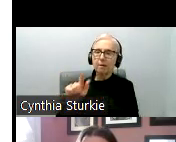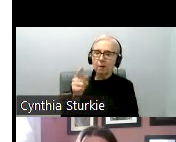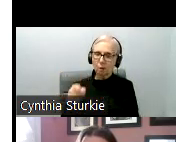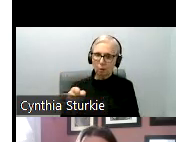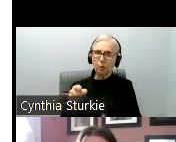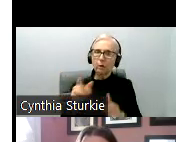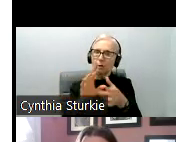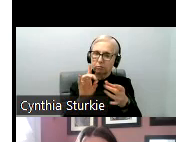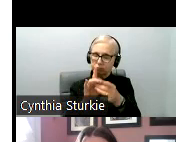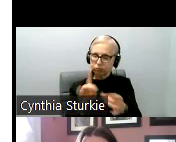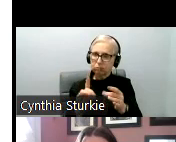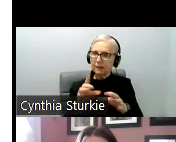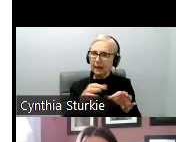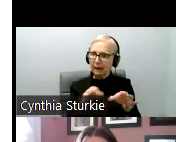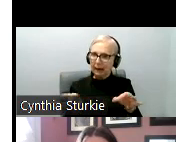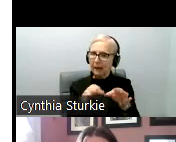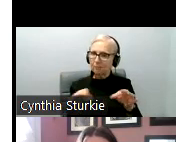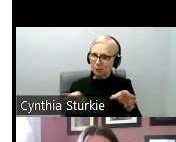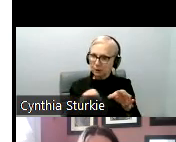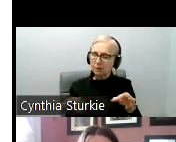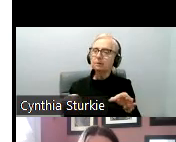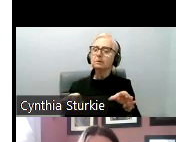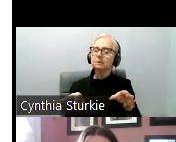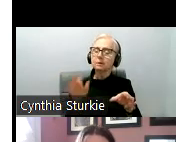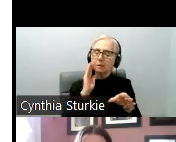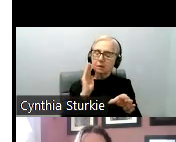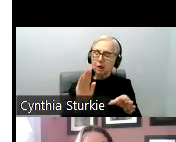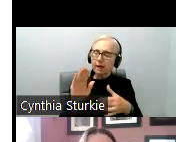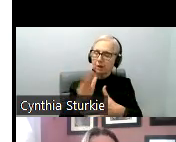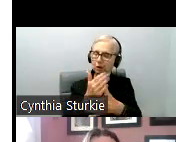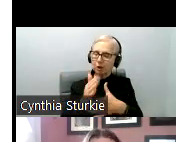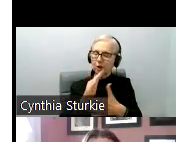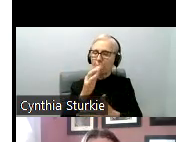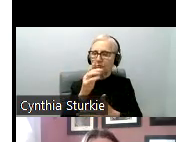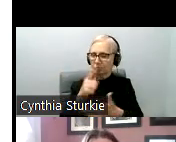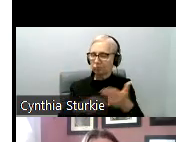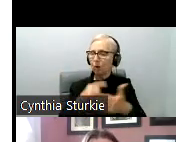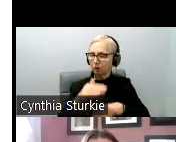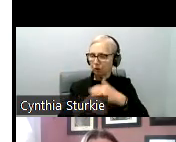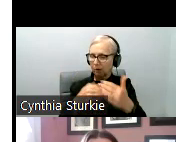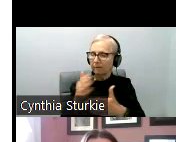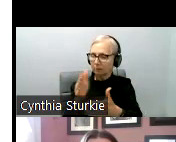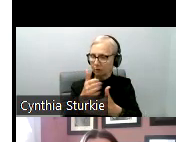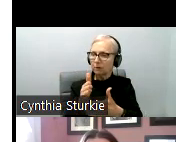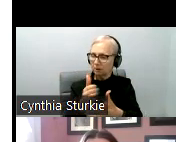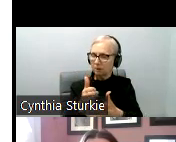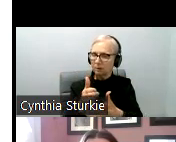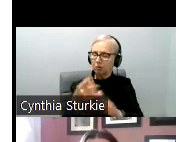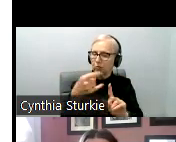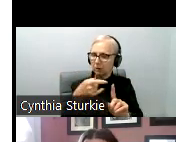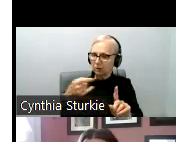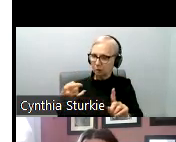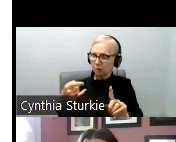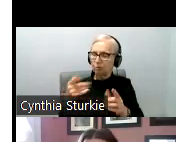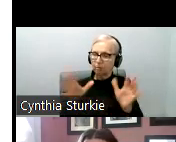captured, and we encourage you to share whatever you are comfortable with in this venue. Throughout this Zoom town hall, you